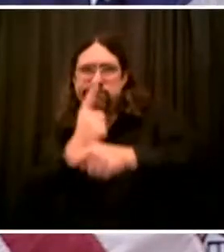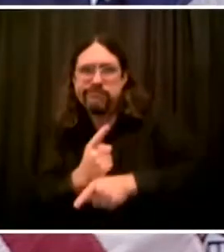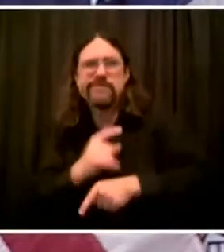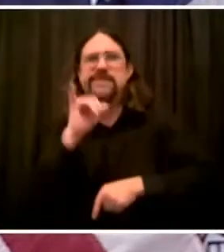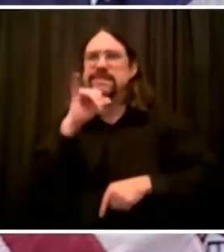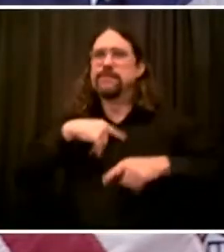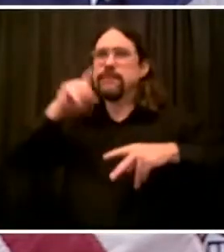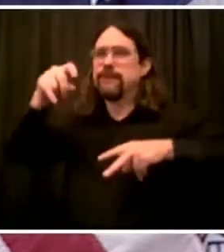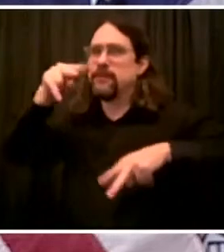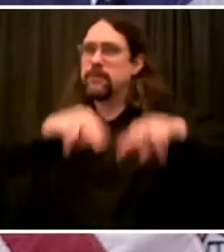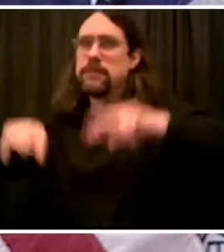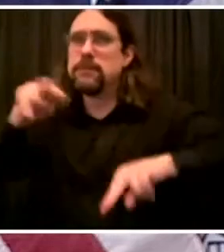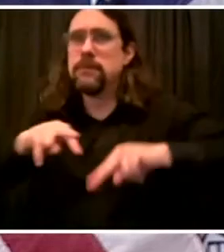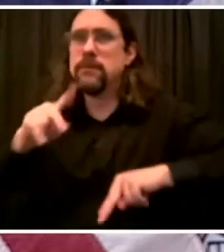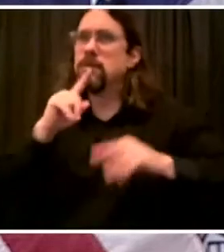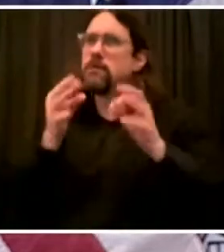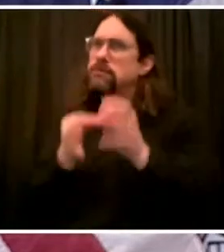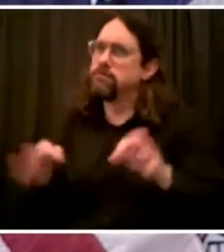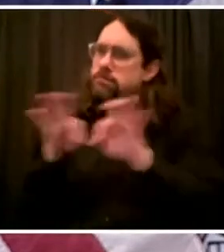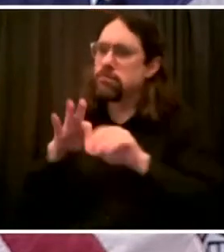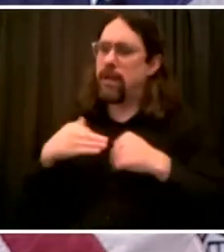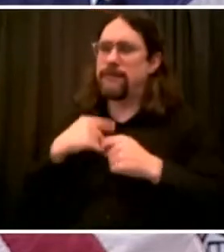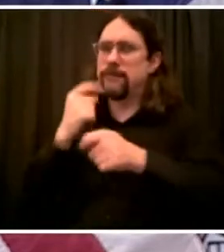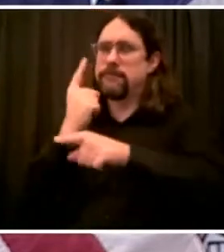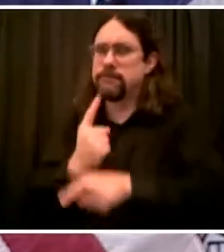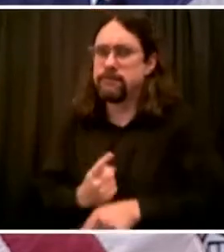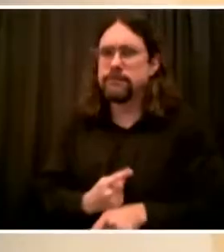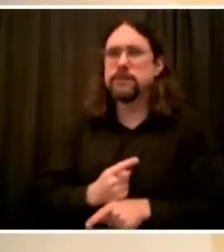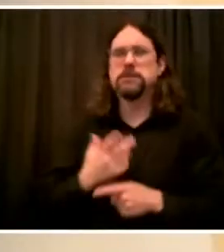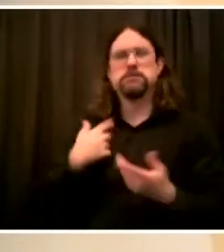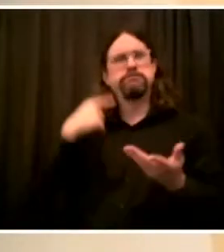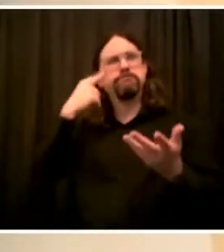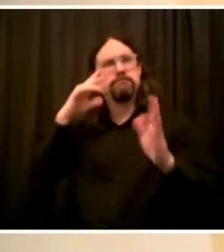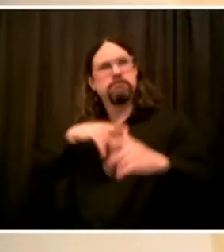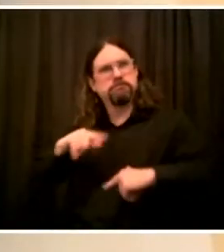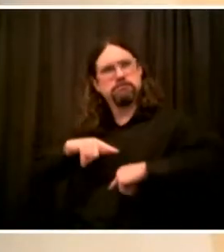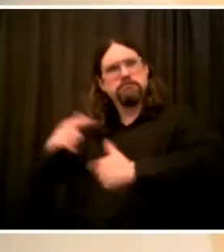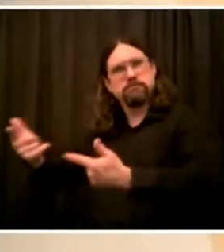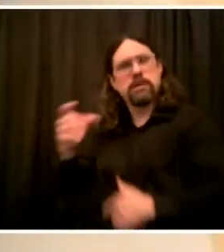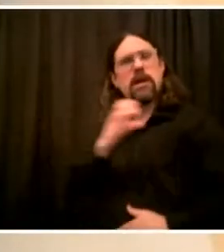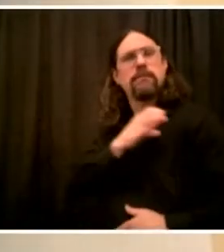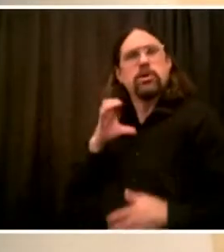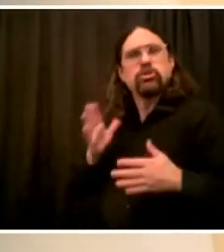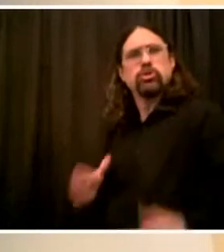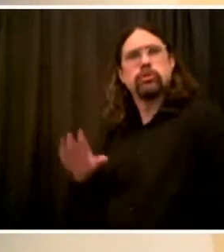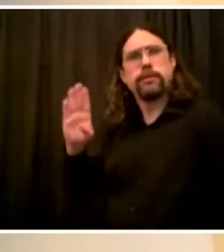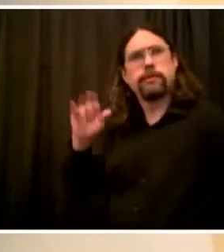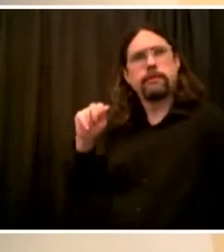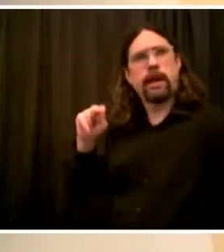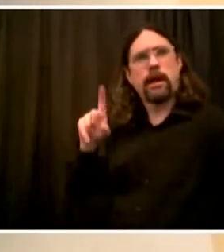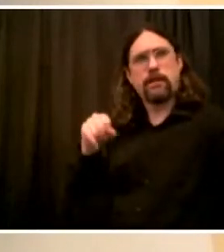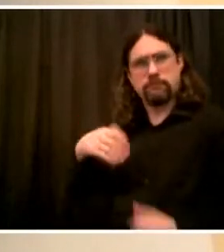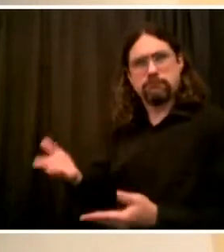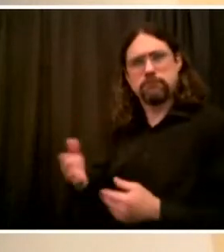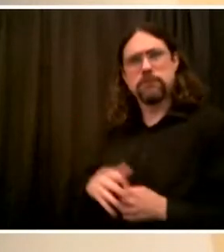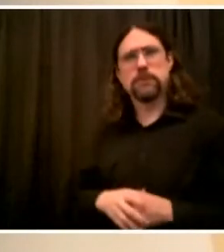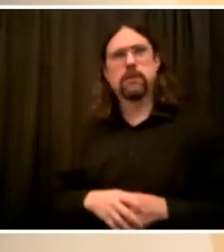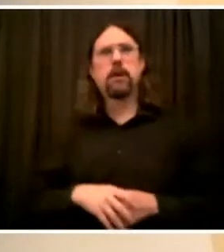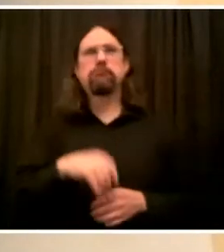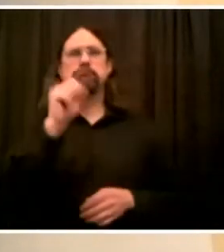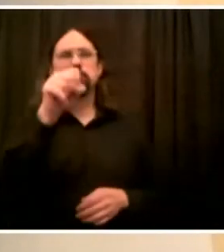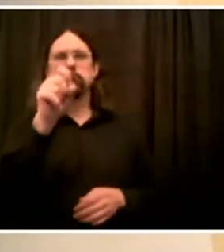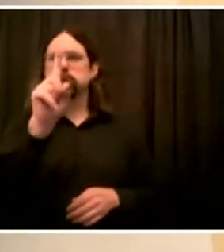Thank you, Mayor. I just want to really nip this in the bud. We have a bed for everybody. We have capacity